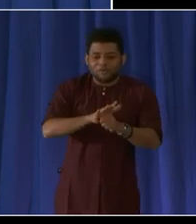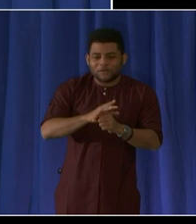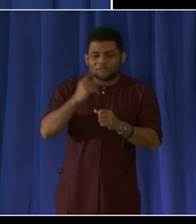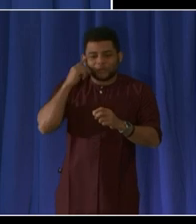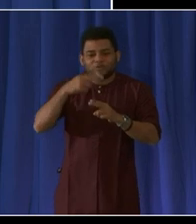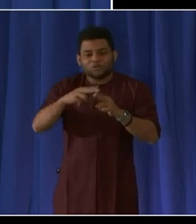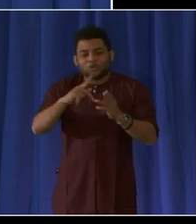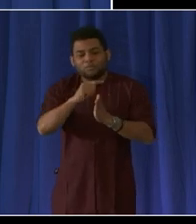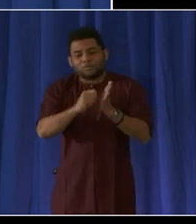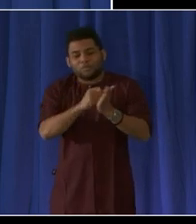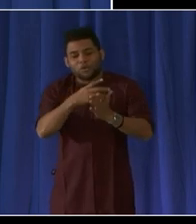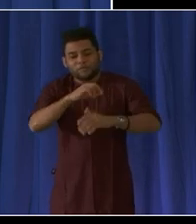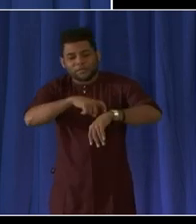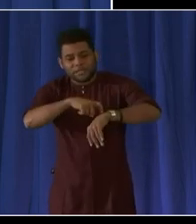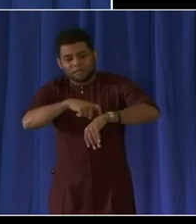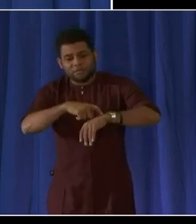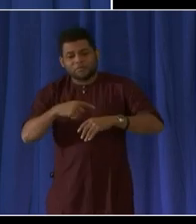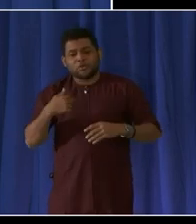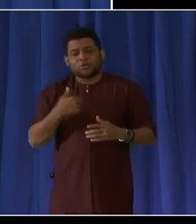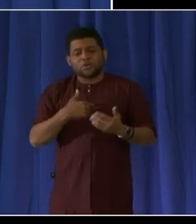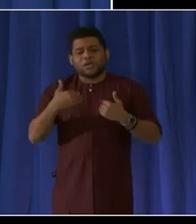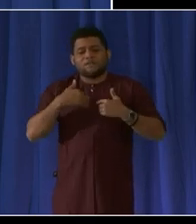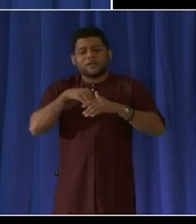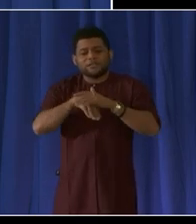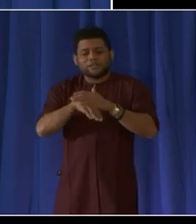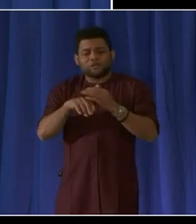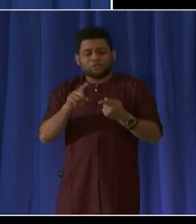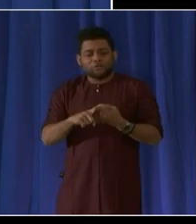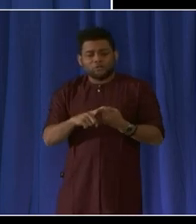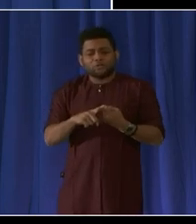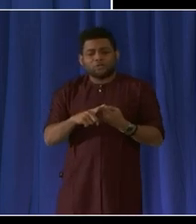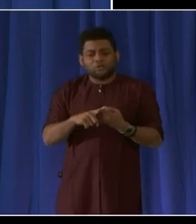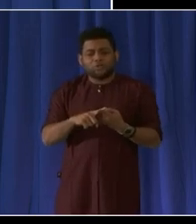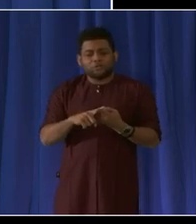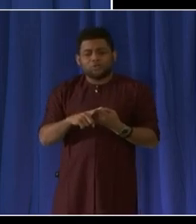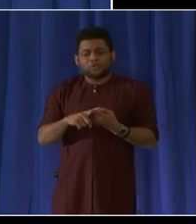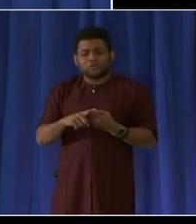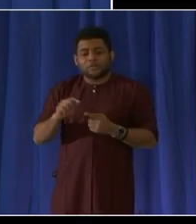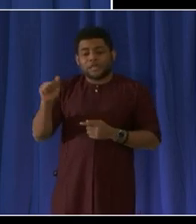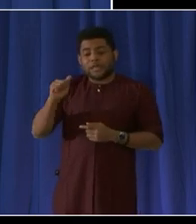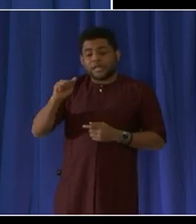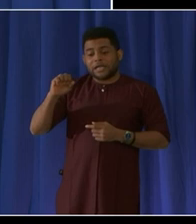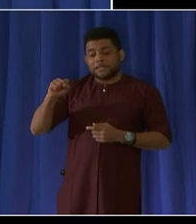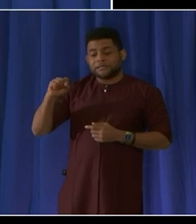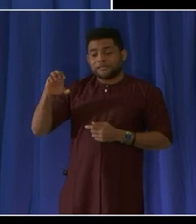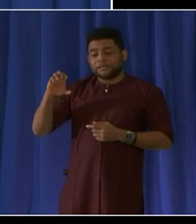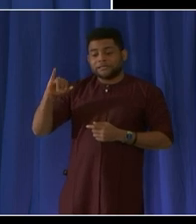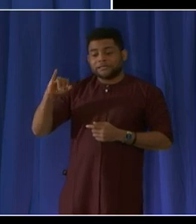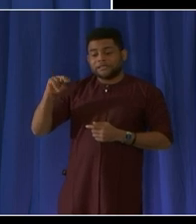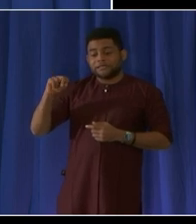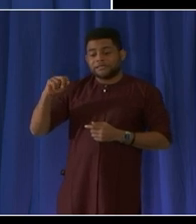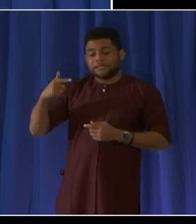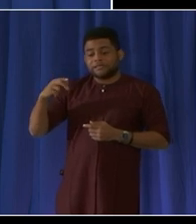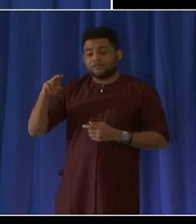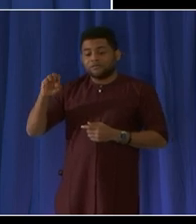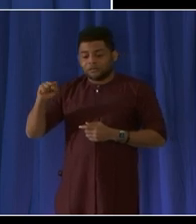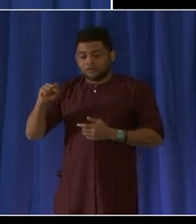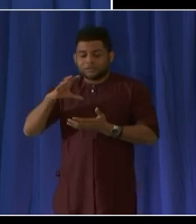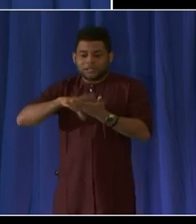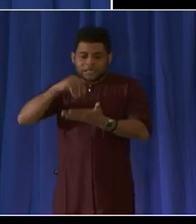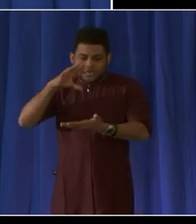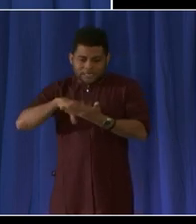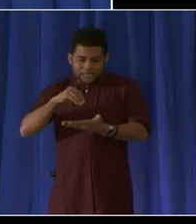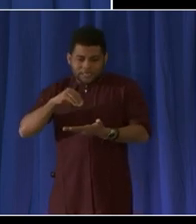short period of time, we do have access to asynchronous learning, which is where students engage at